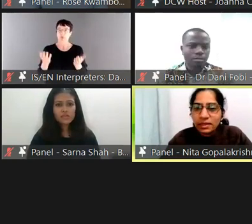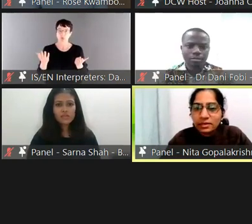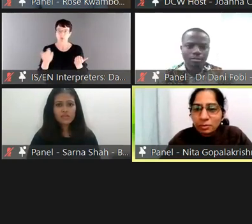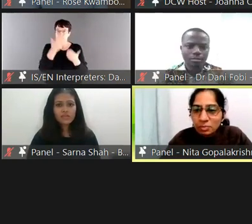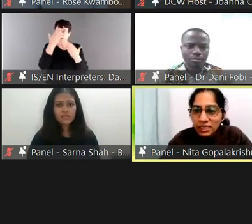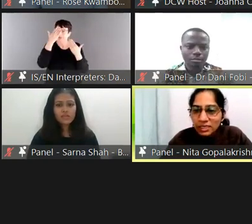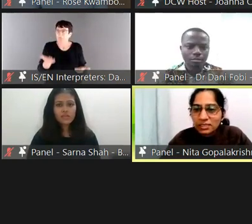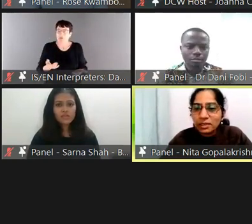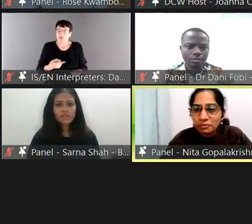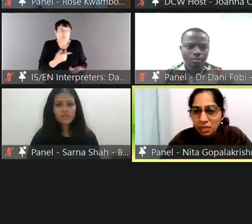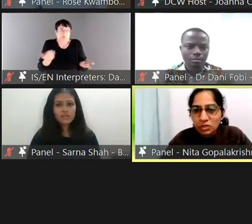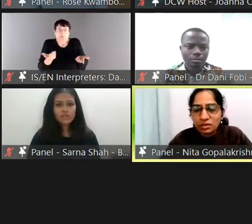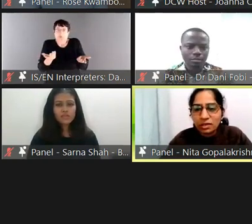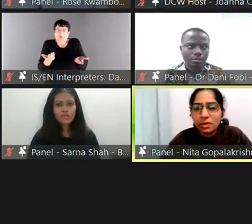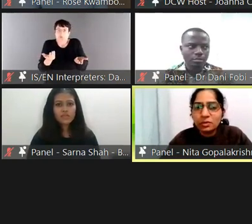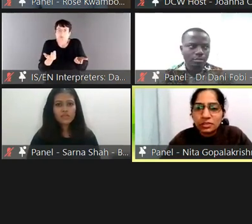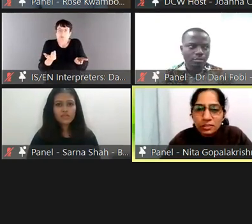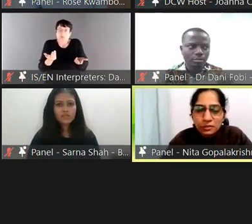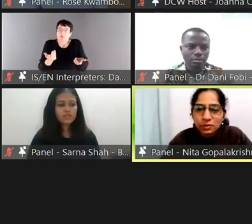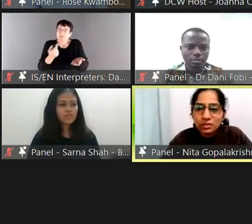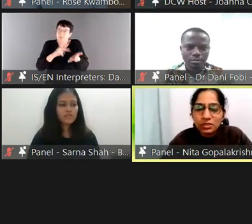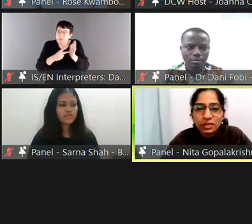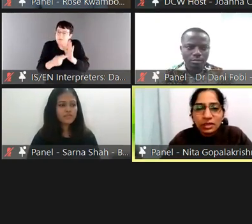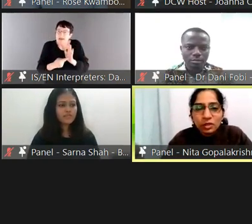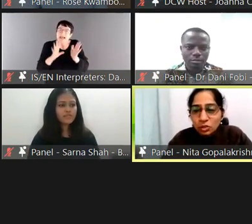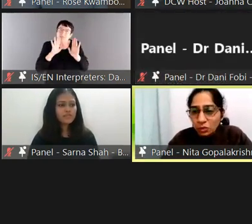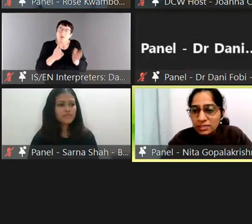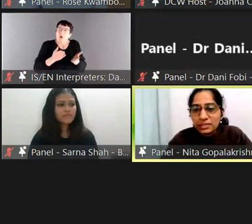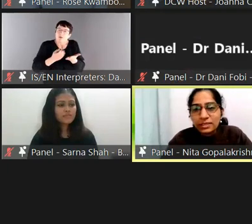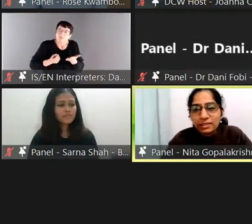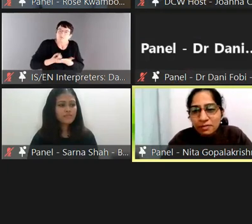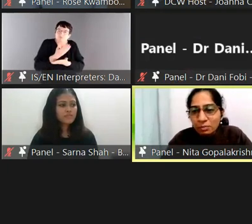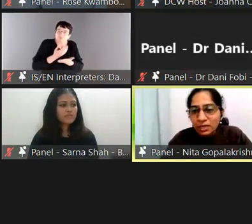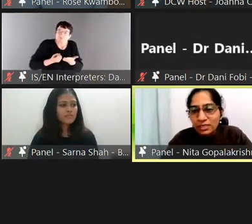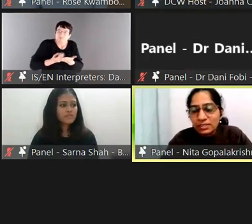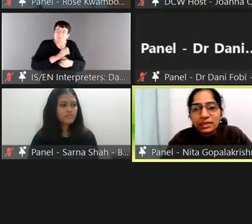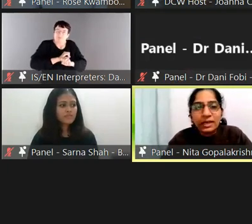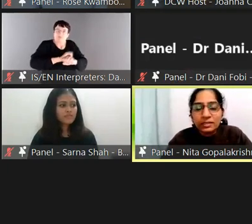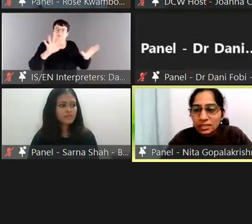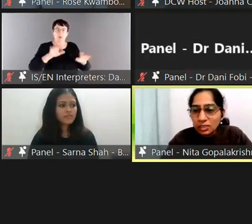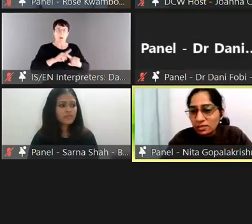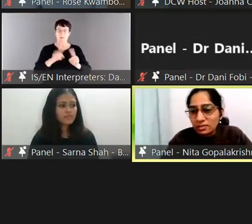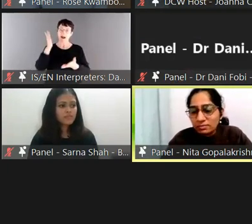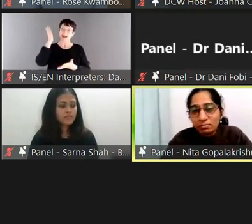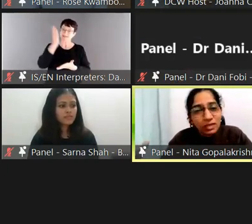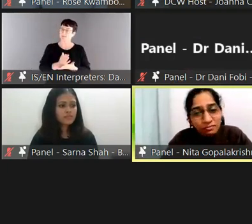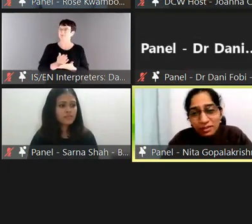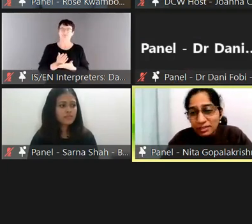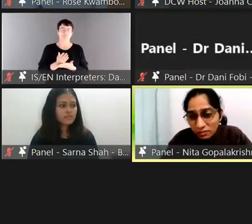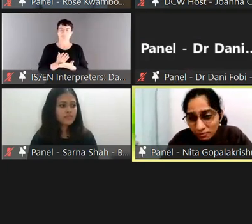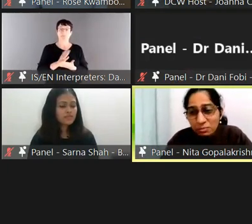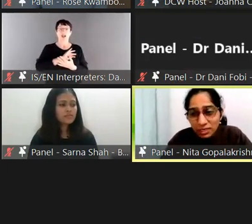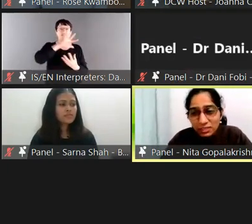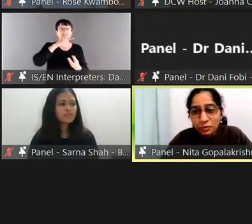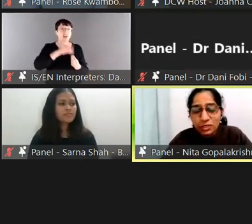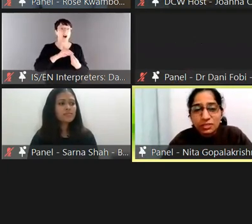unbiased and complete information about the different choices that the families and the teachers, in